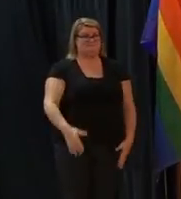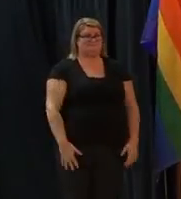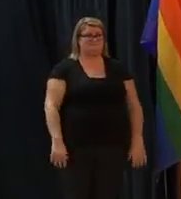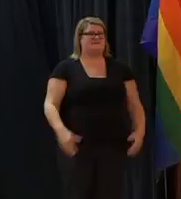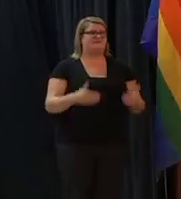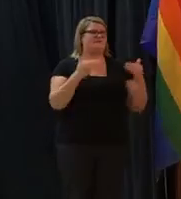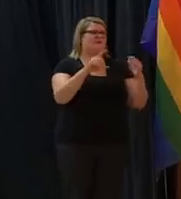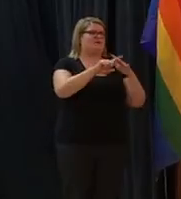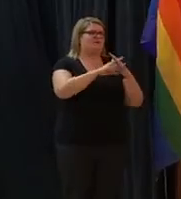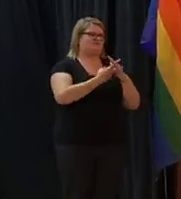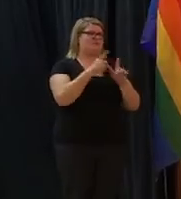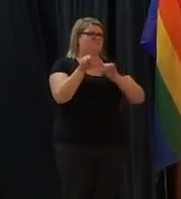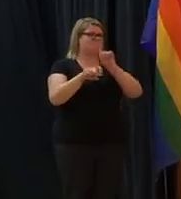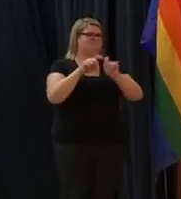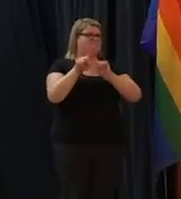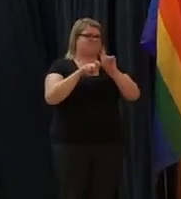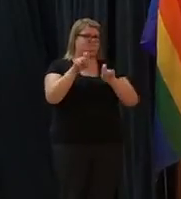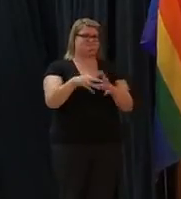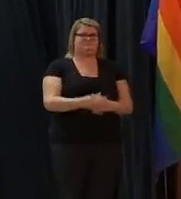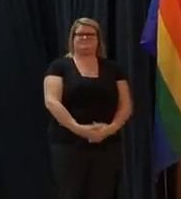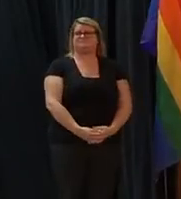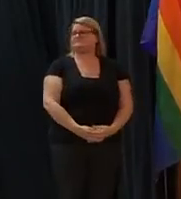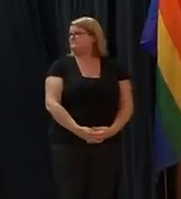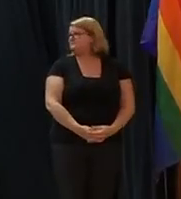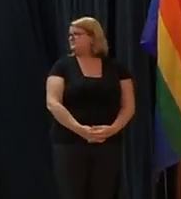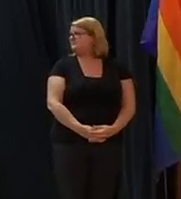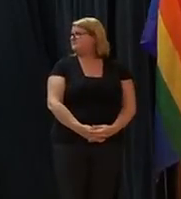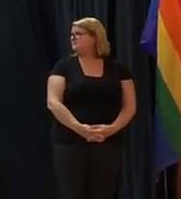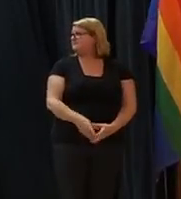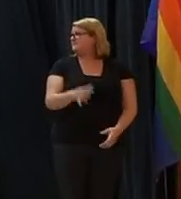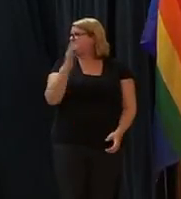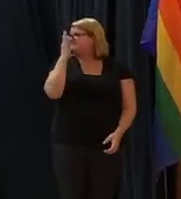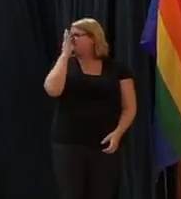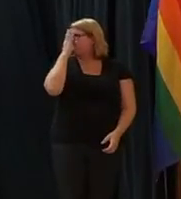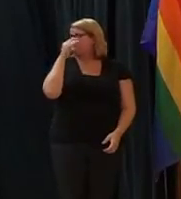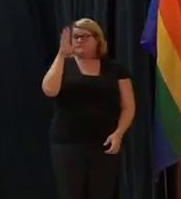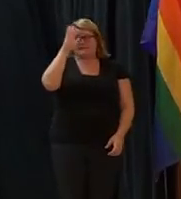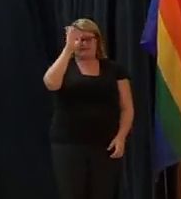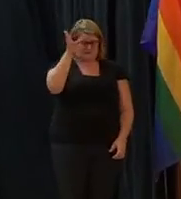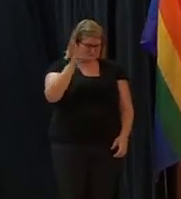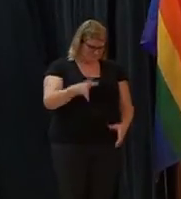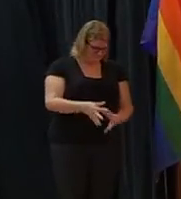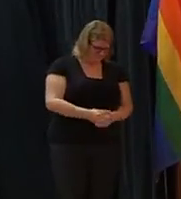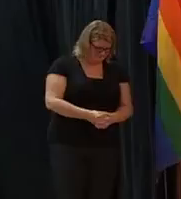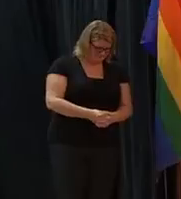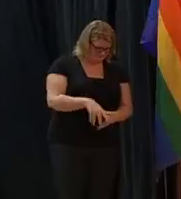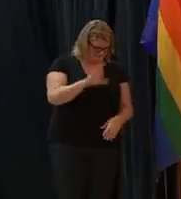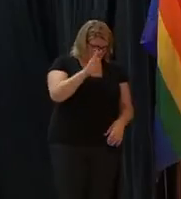And let's start.